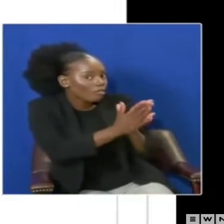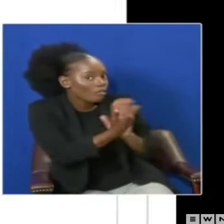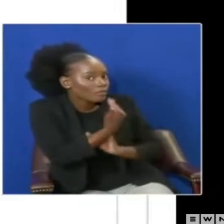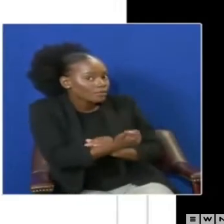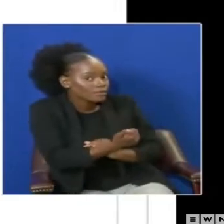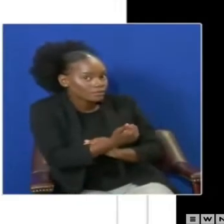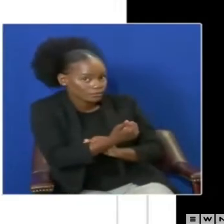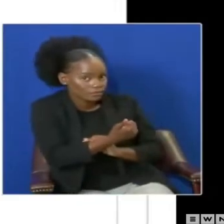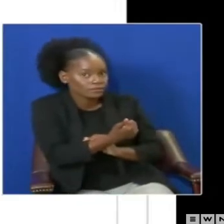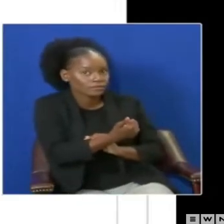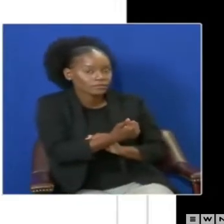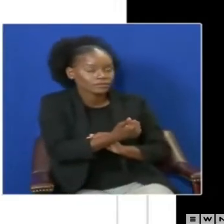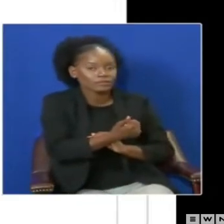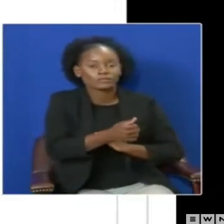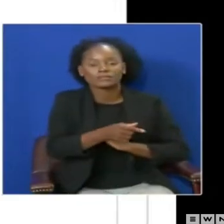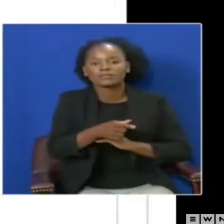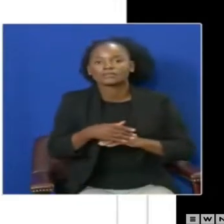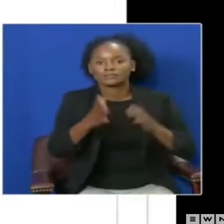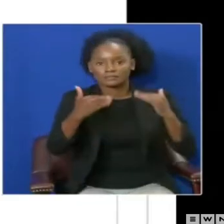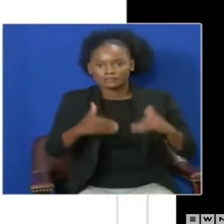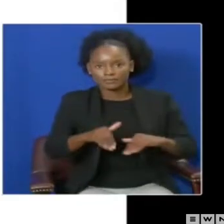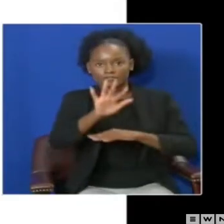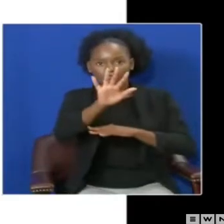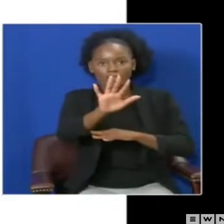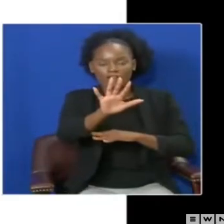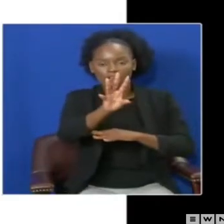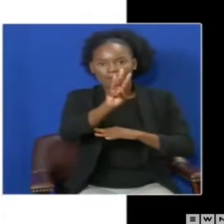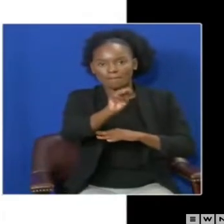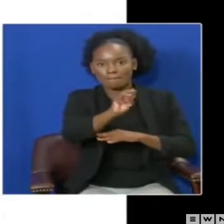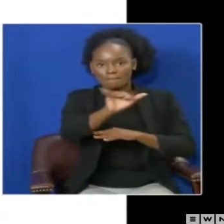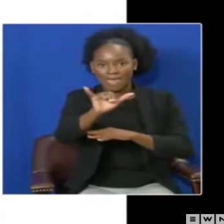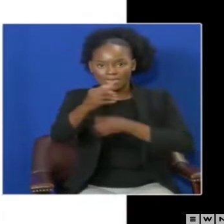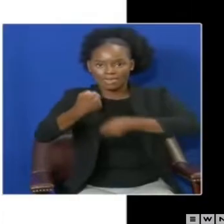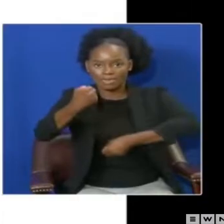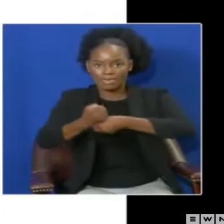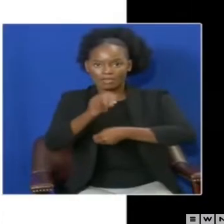On 5 May 2025,